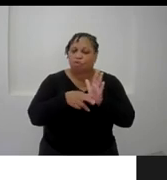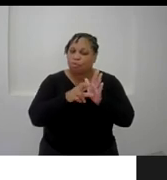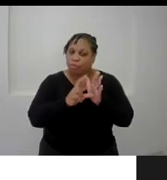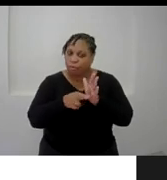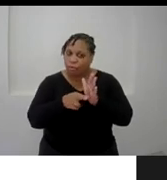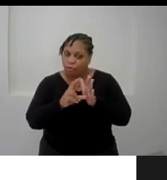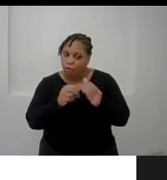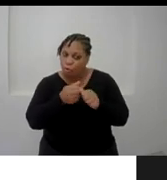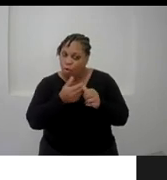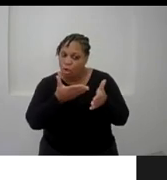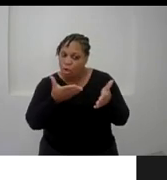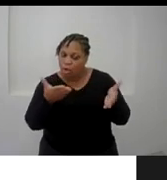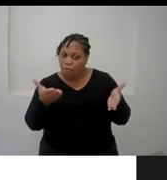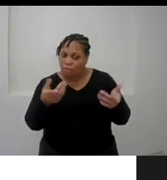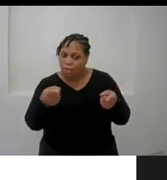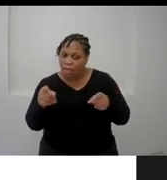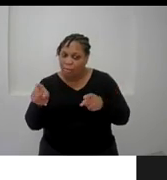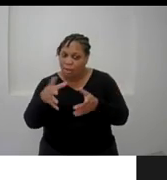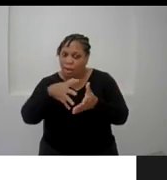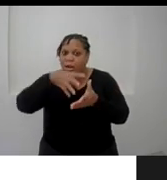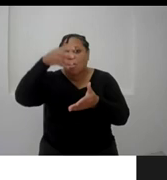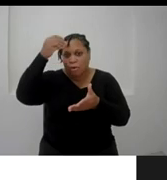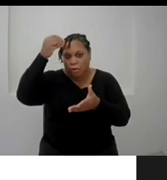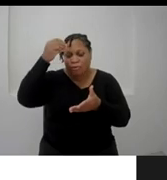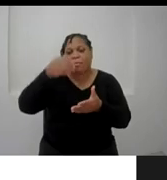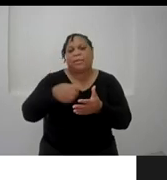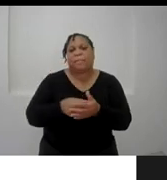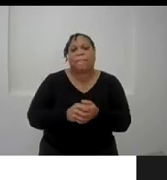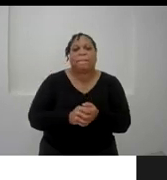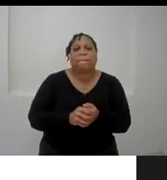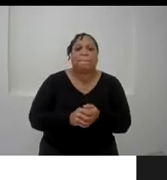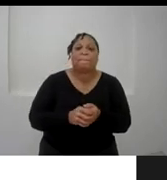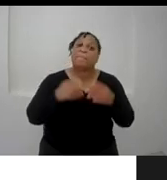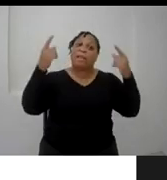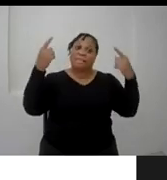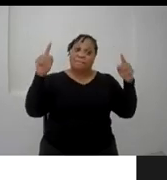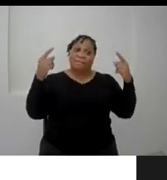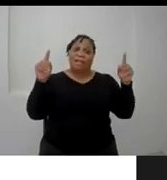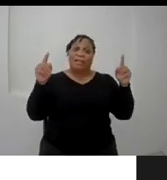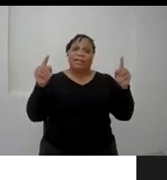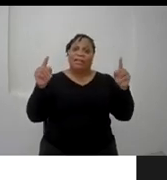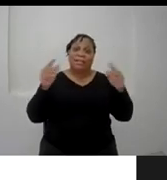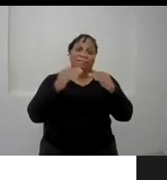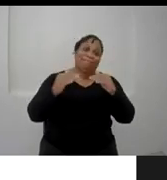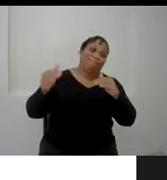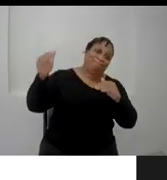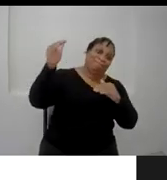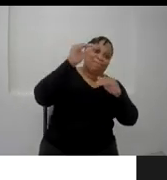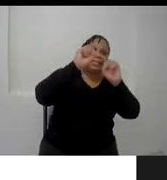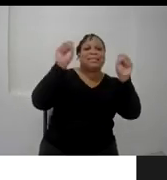happened and learning from it. So finally, then I want to move up to a systems